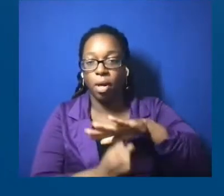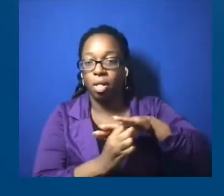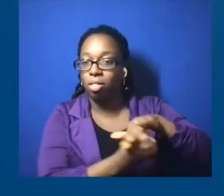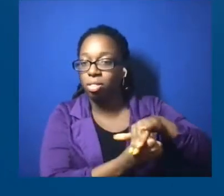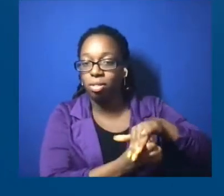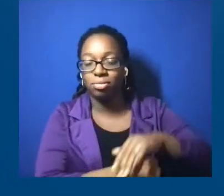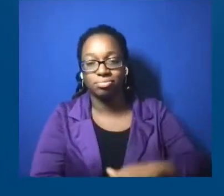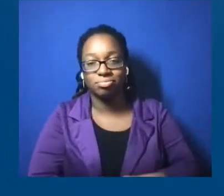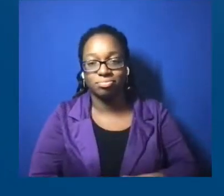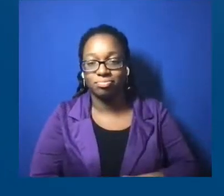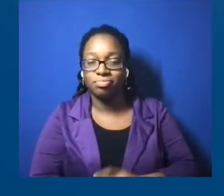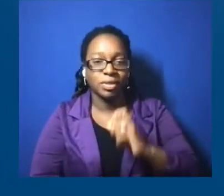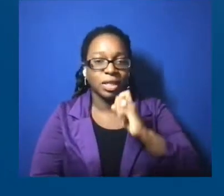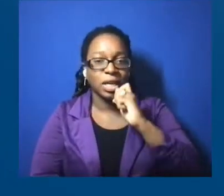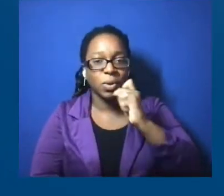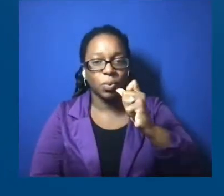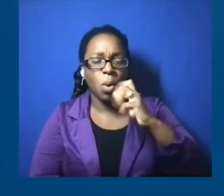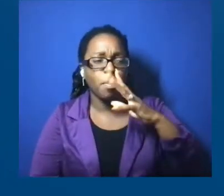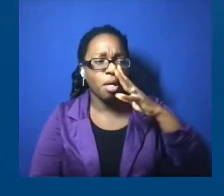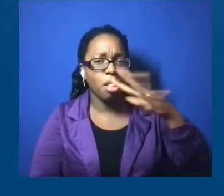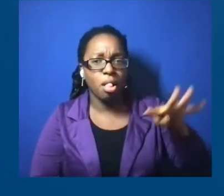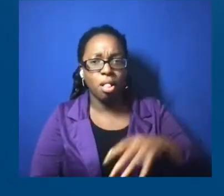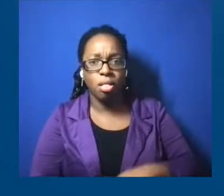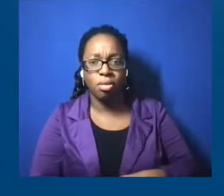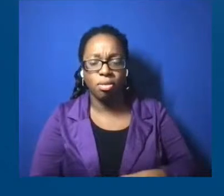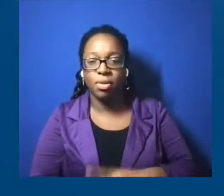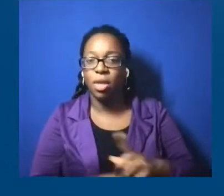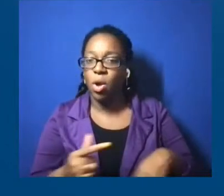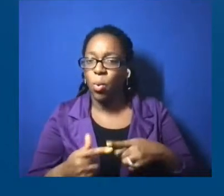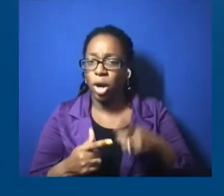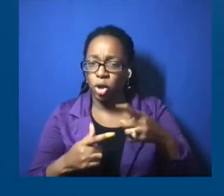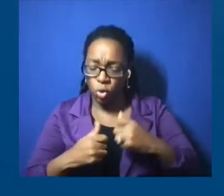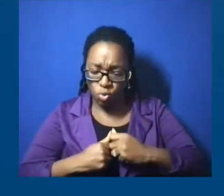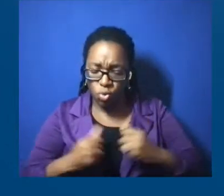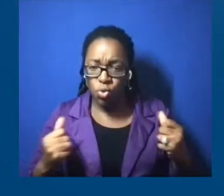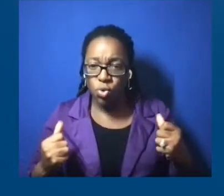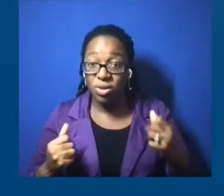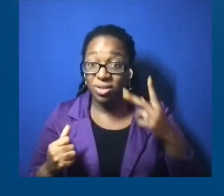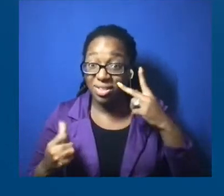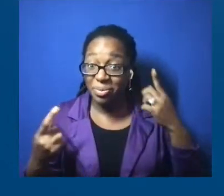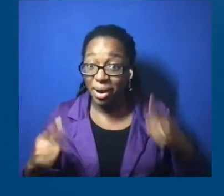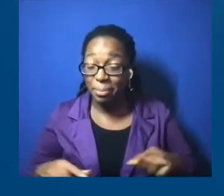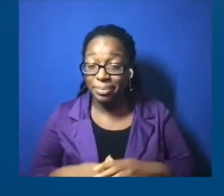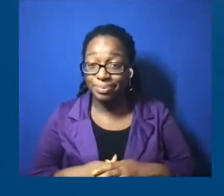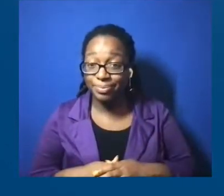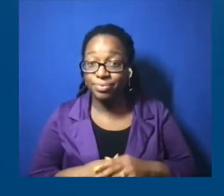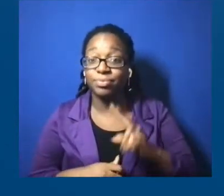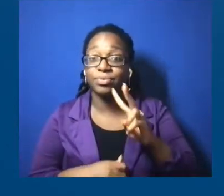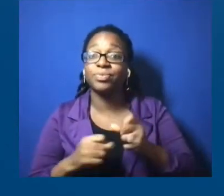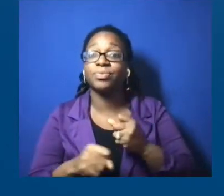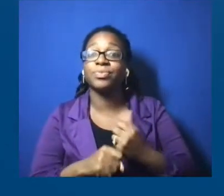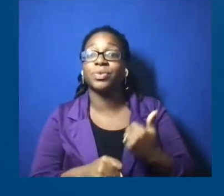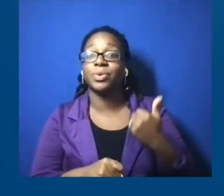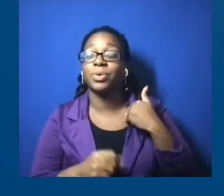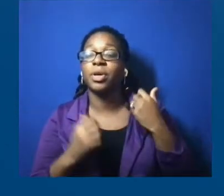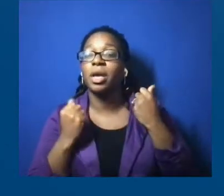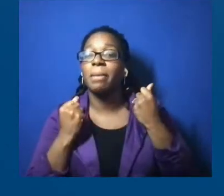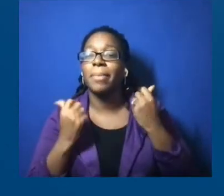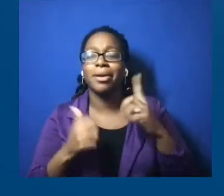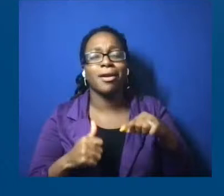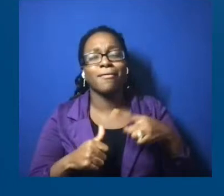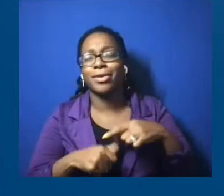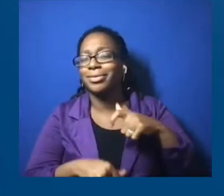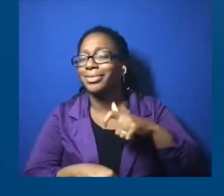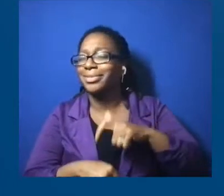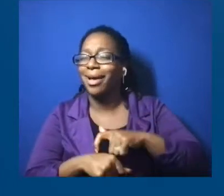silent. Just look what happens when you speak out. 2 years ago, perhaps many of you voted for the first election ever